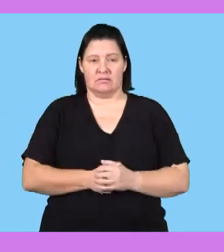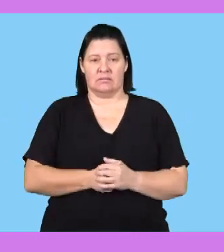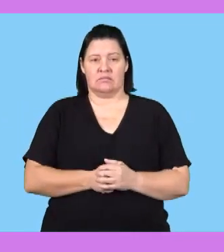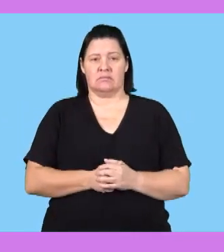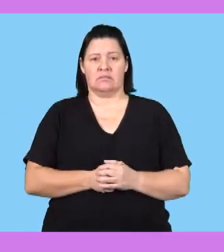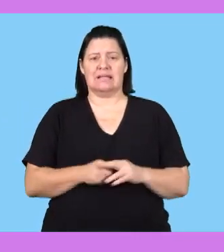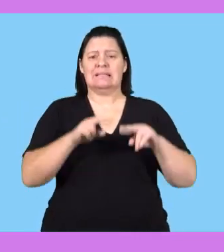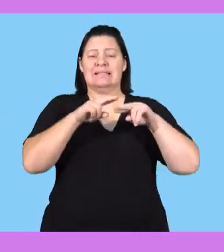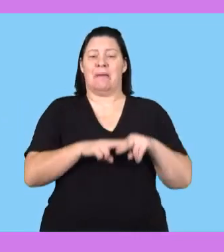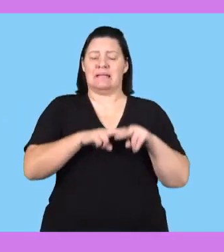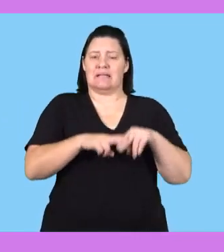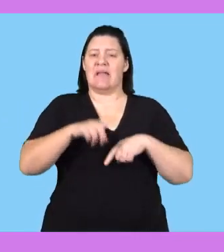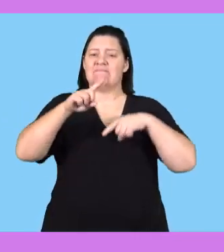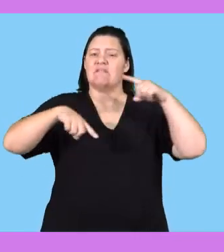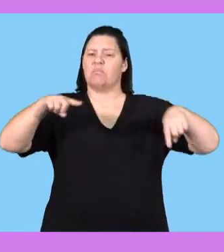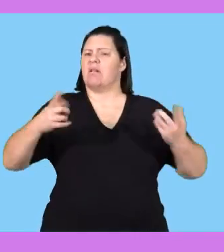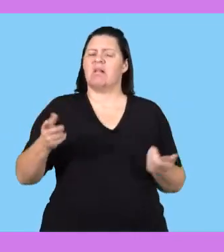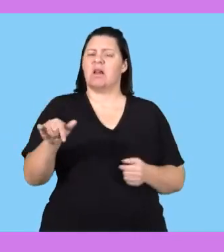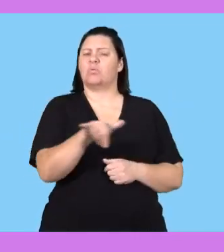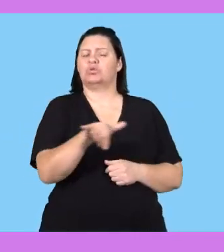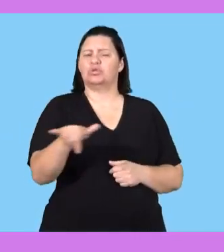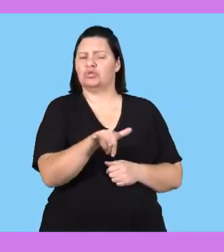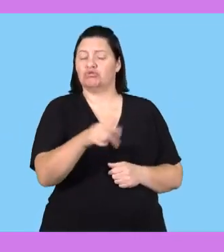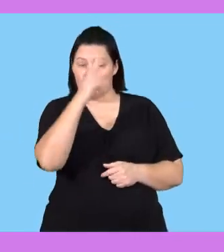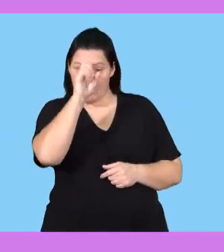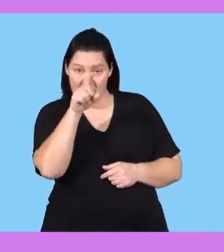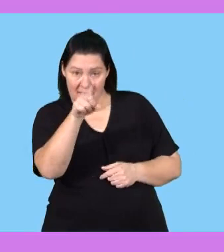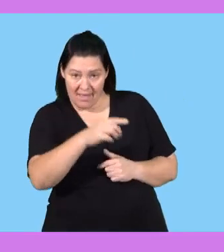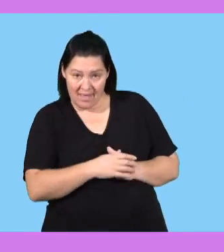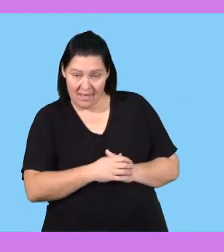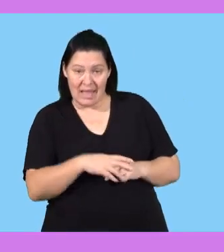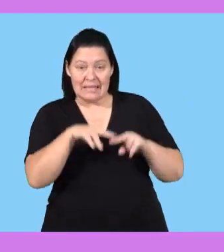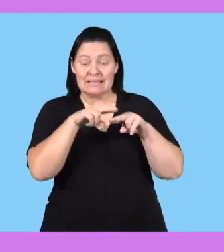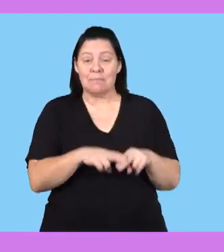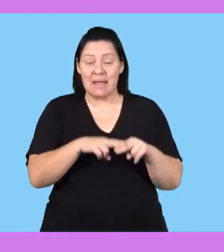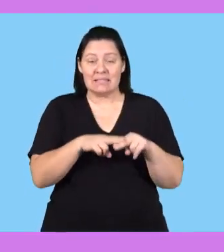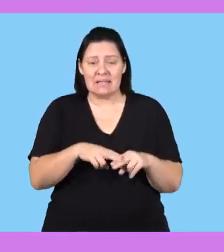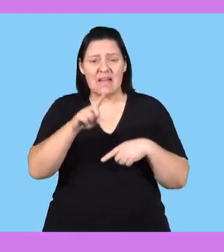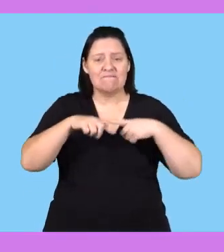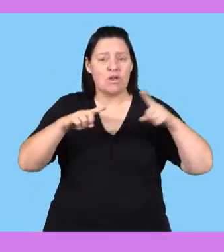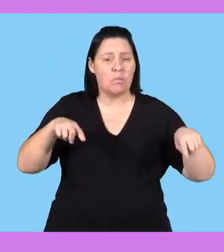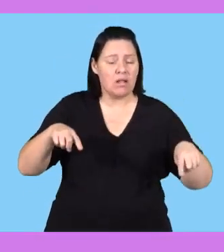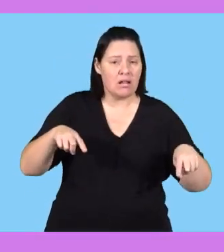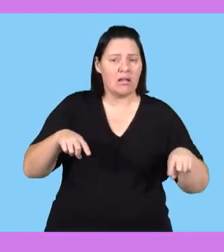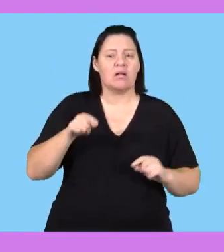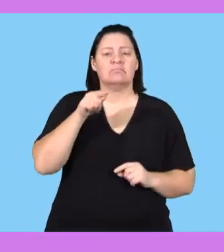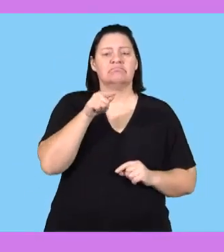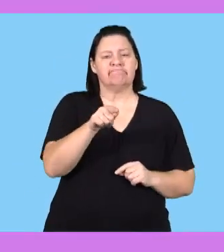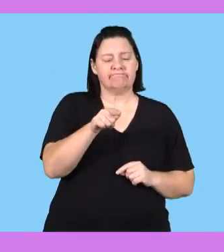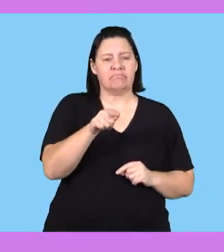variable. What is the dependent variable, by the way? Just to remind you, the dependent variable is